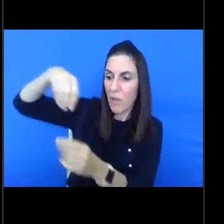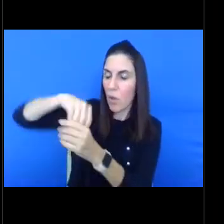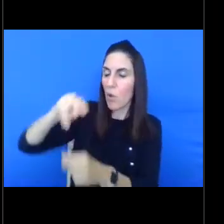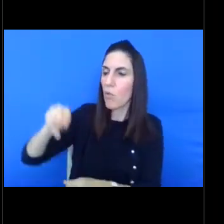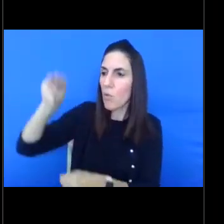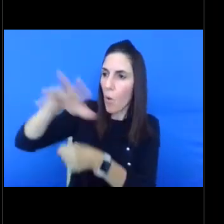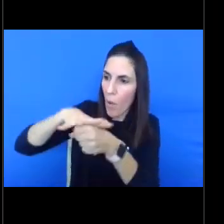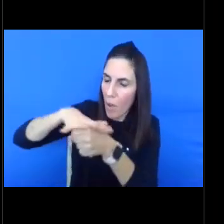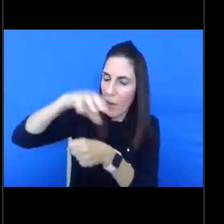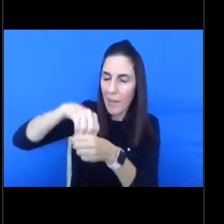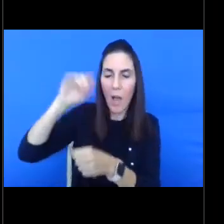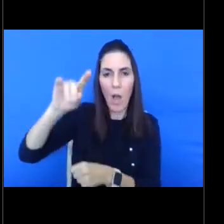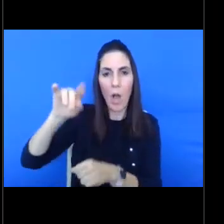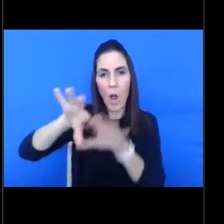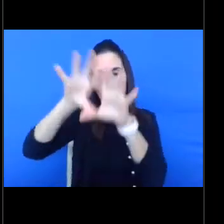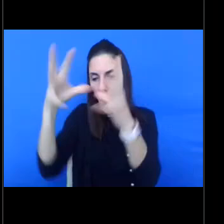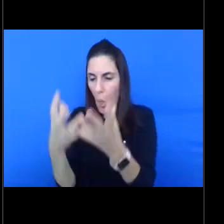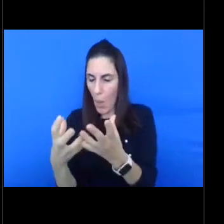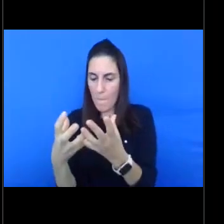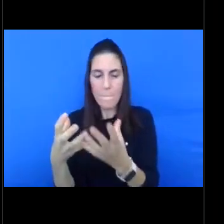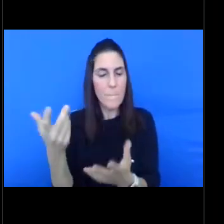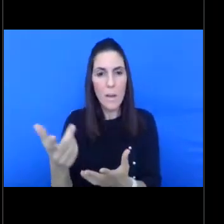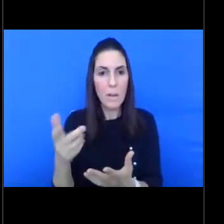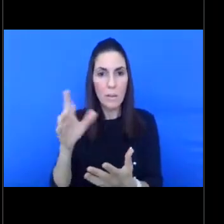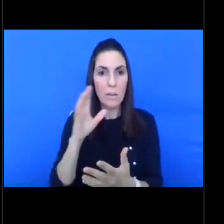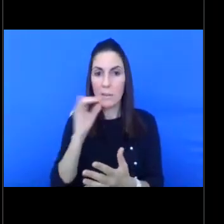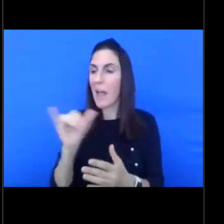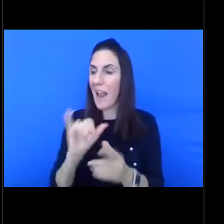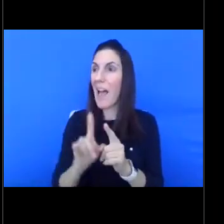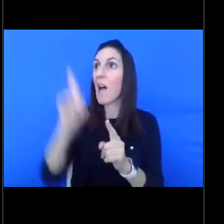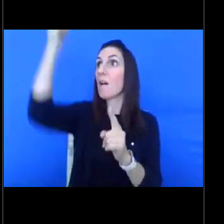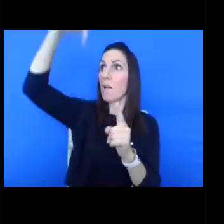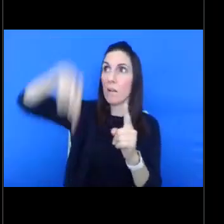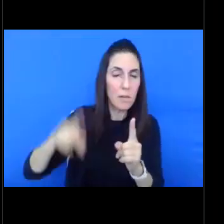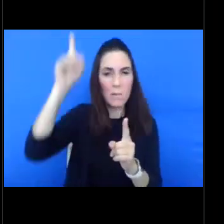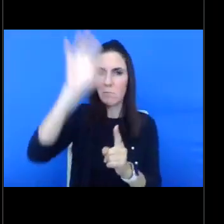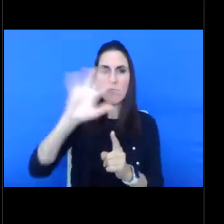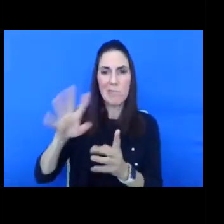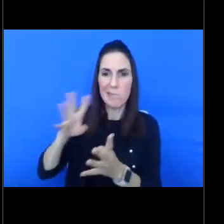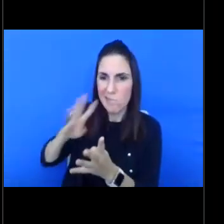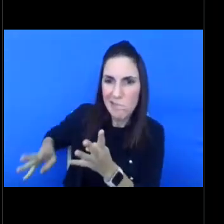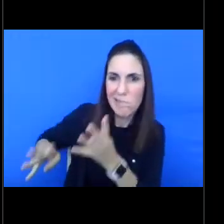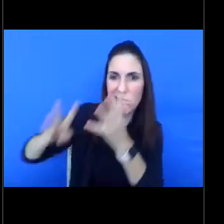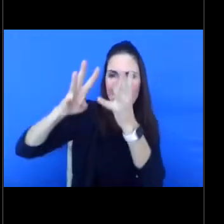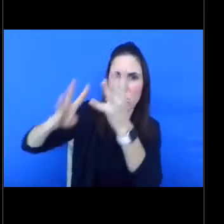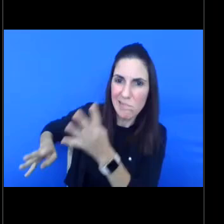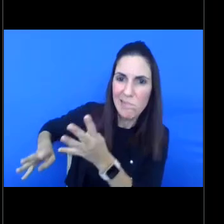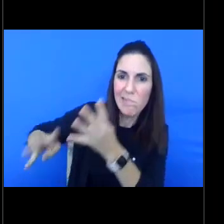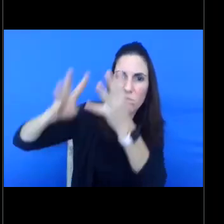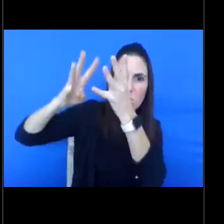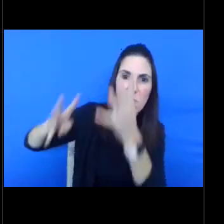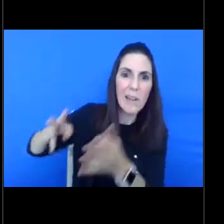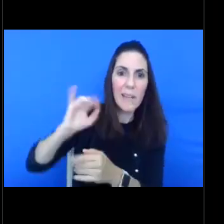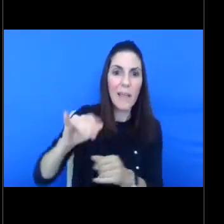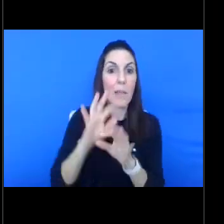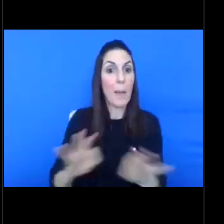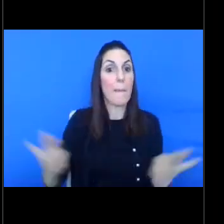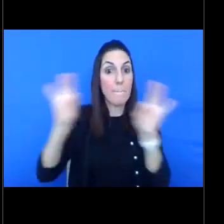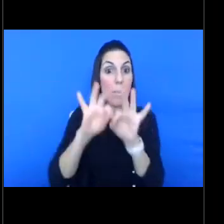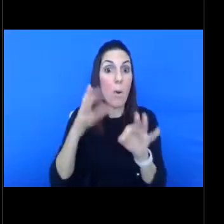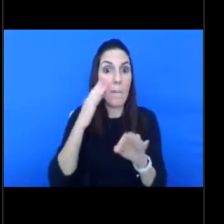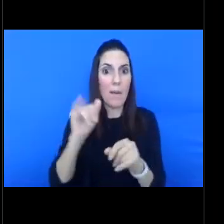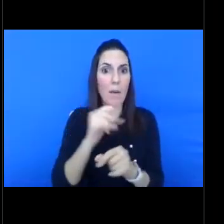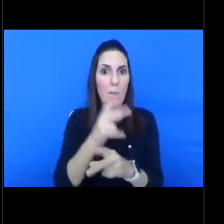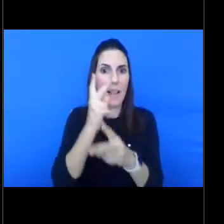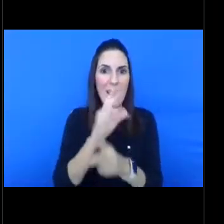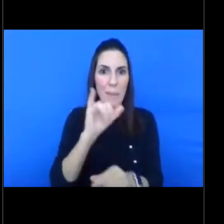pretty rigid. It doesn't do this wavy up and down kind of stuff. And that's a really important factor, because that keeps a